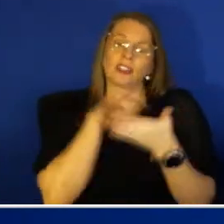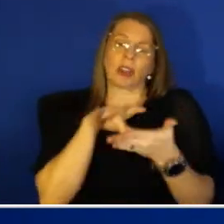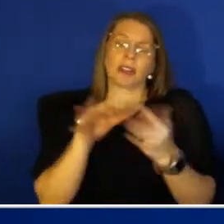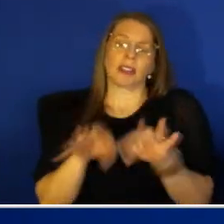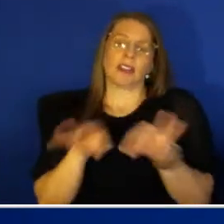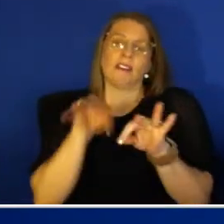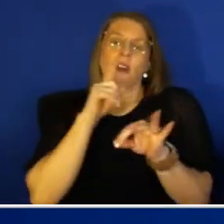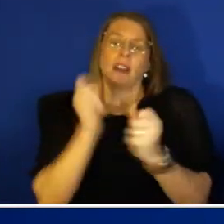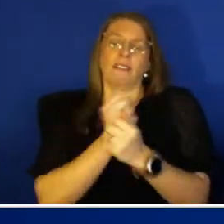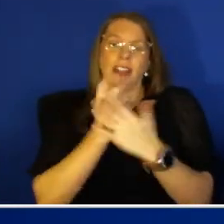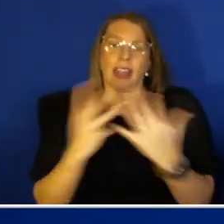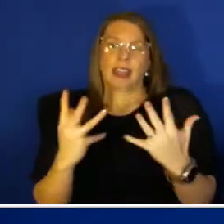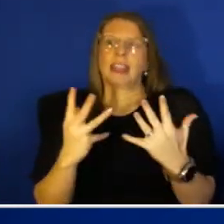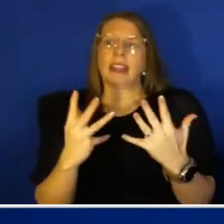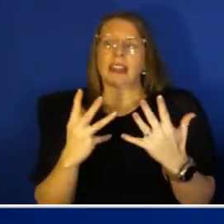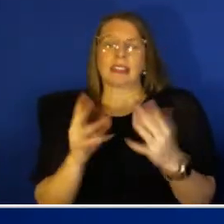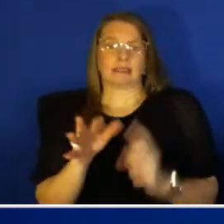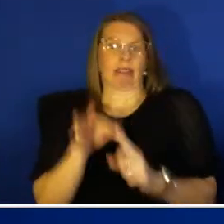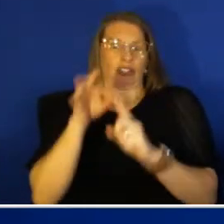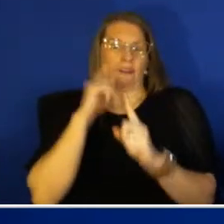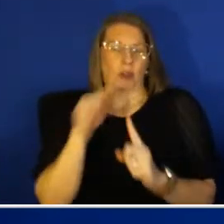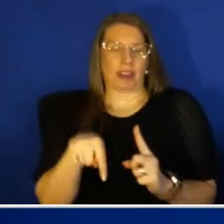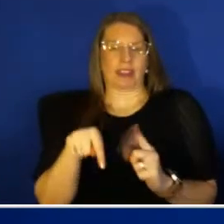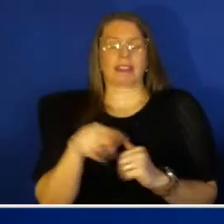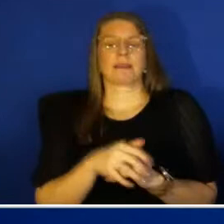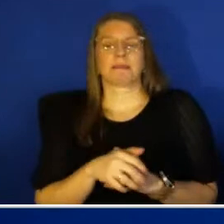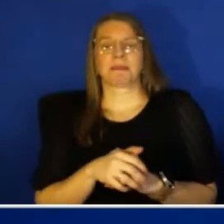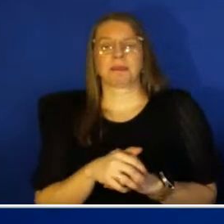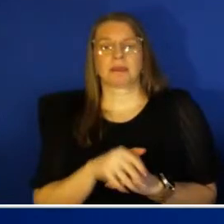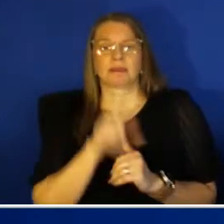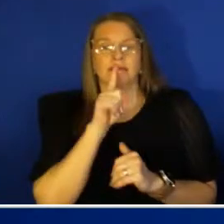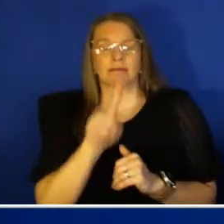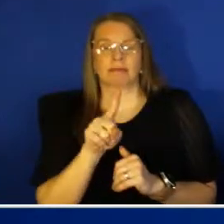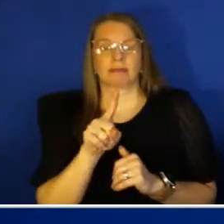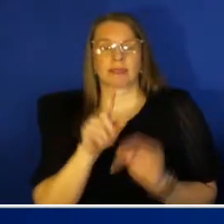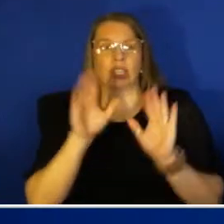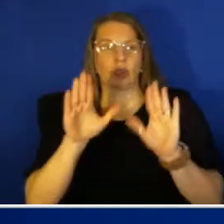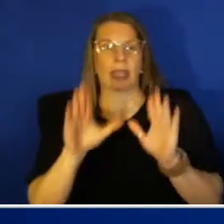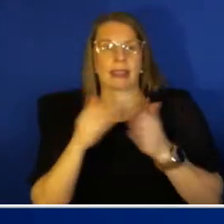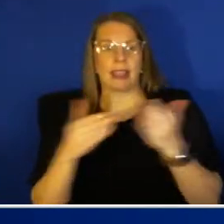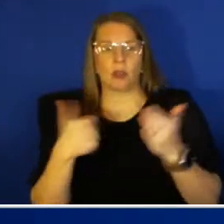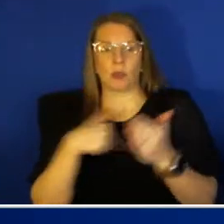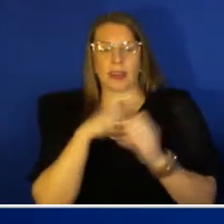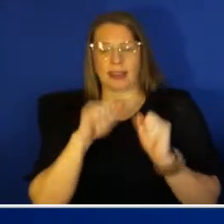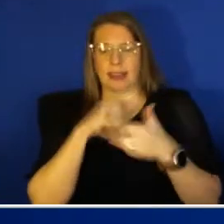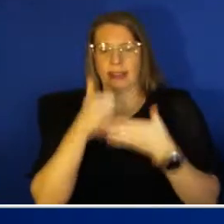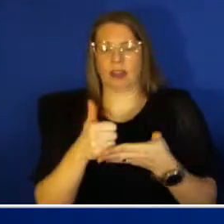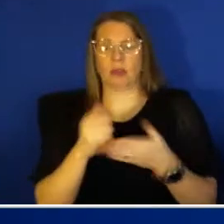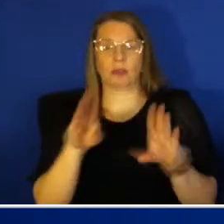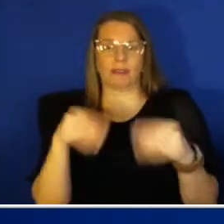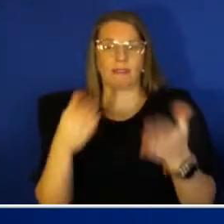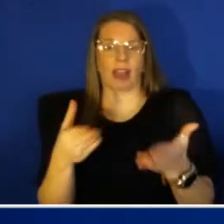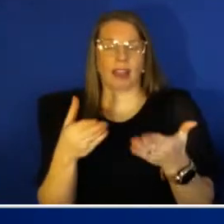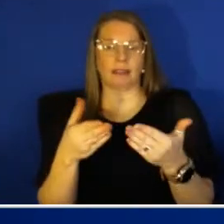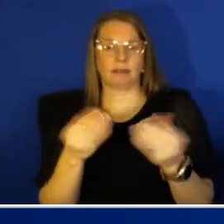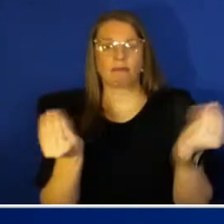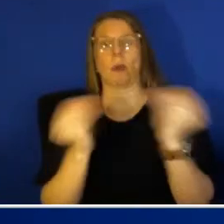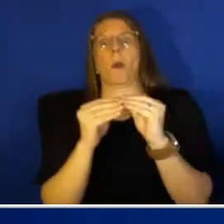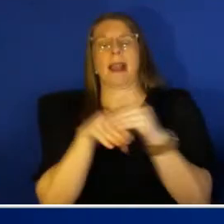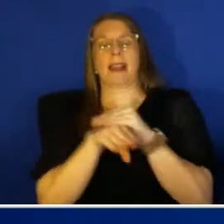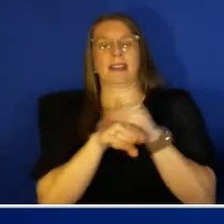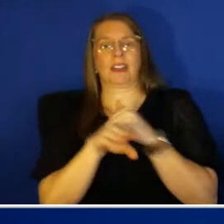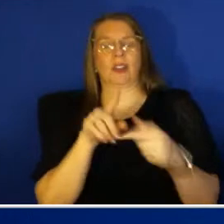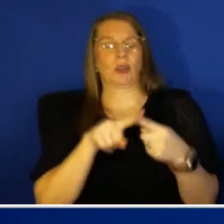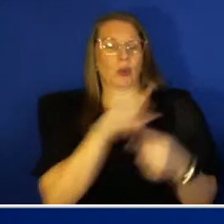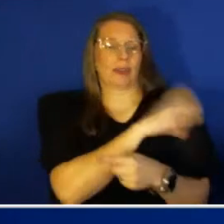everything, especially for this. And I think it is a great thing that we can help provide further access to these. So please download that